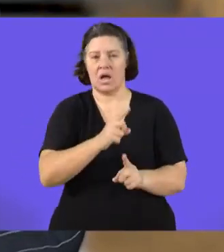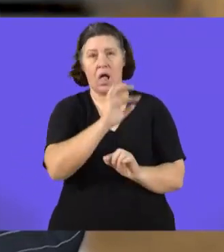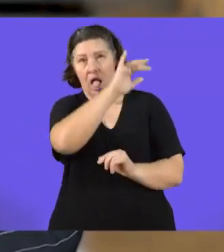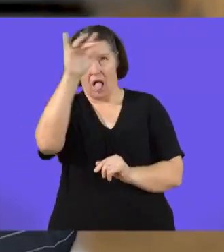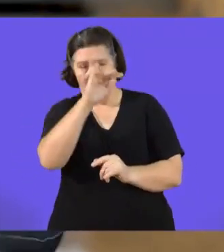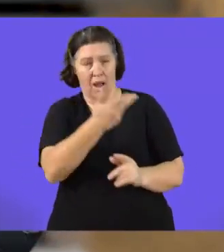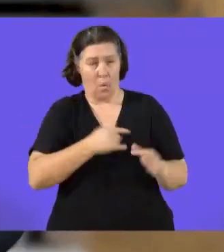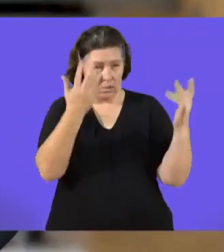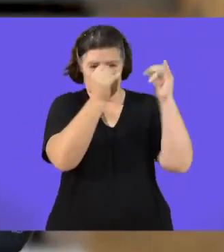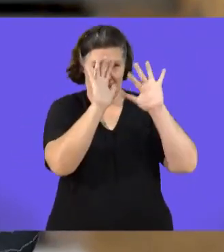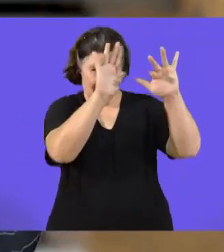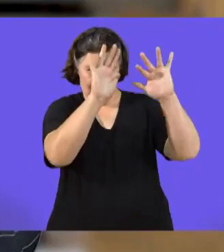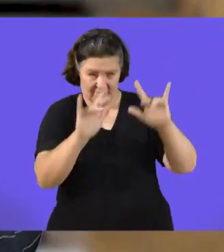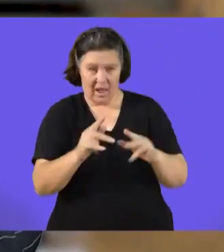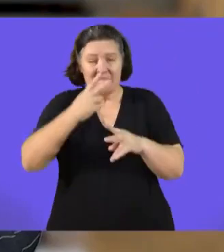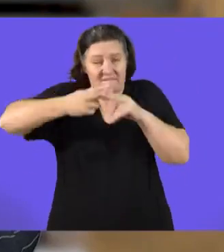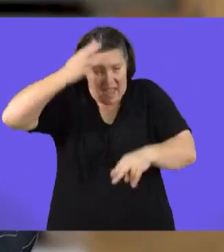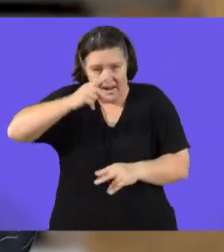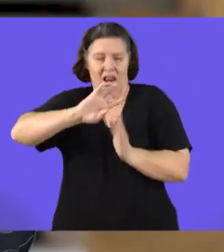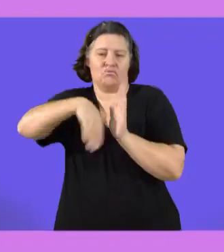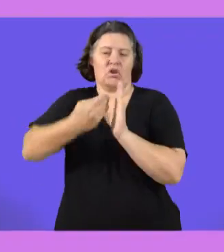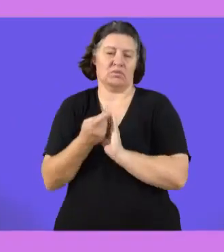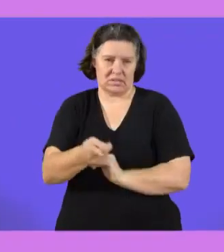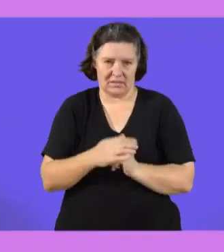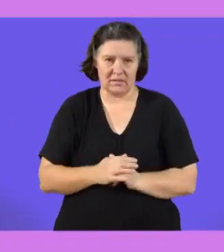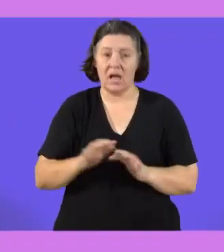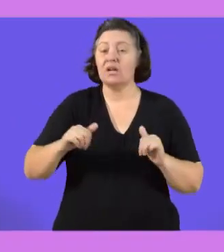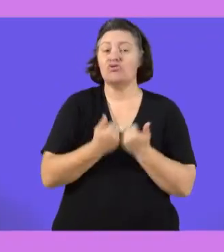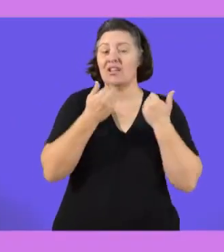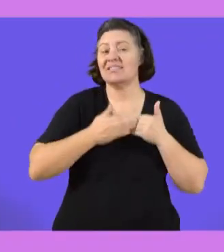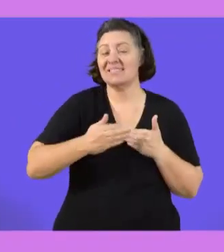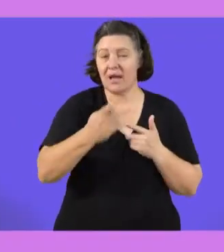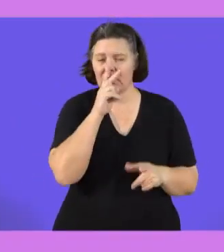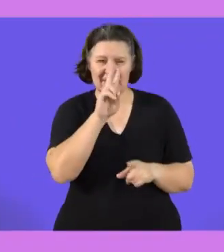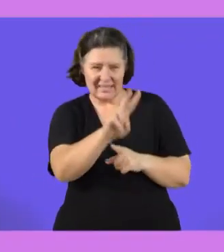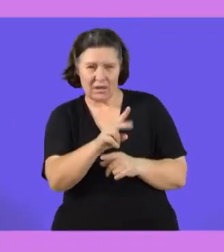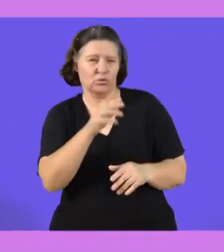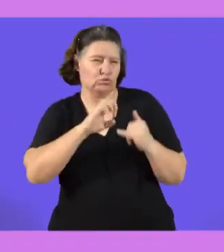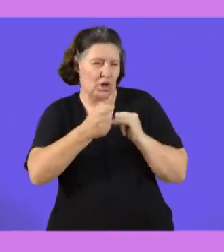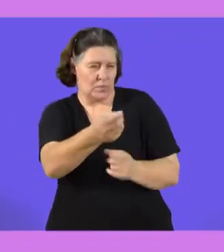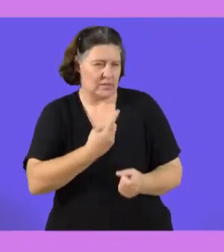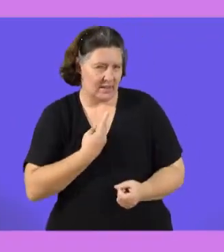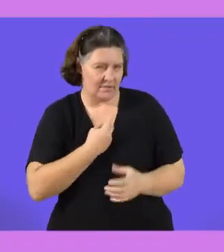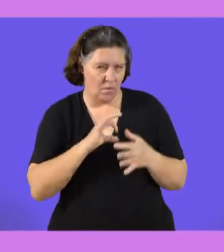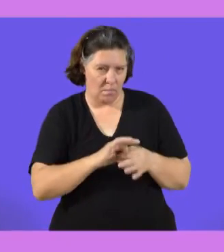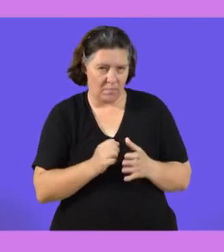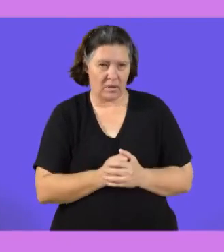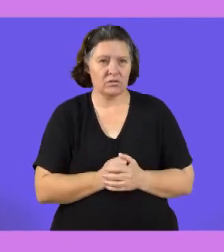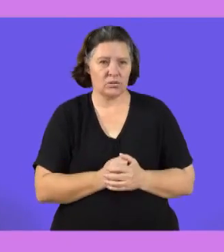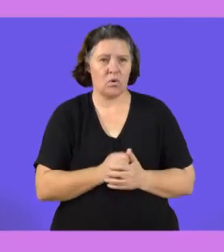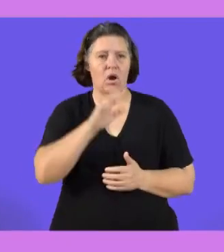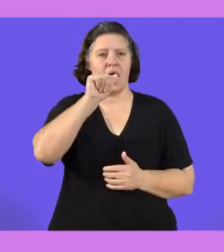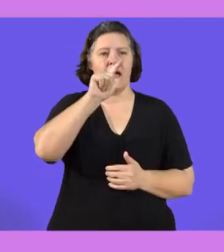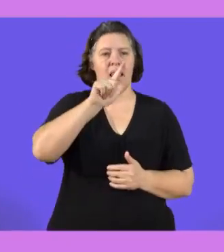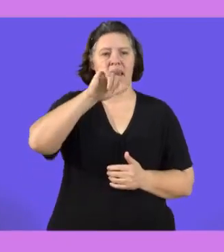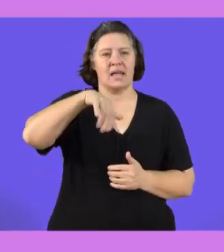answer. Okay, before I say goodbye to you guys, there's just a challenge for the week ahead. Make sure you tackle it. I'm saying here, Alyssa and her